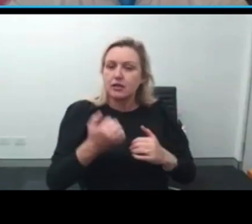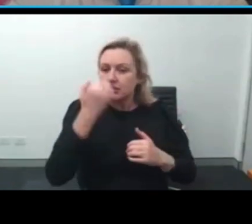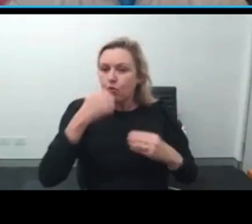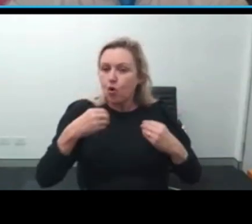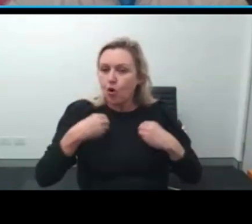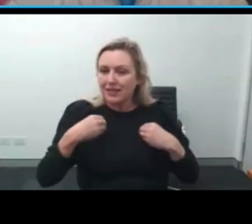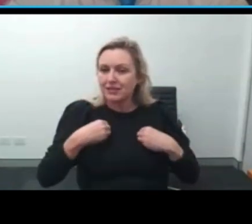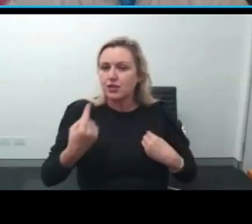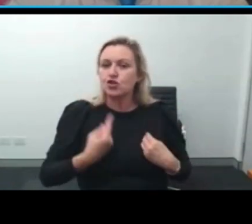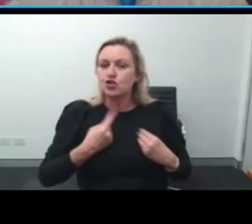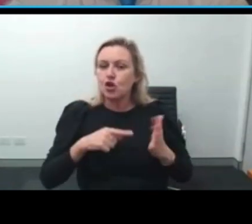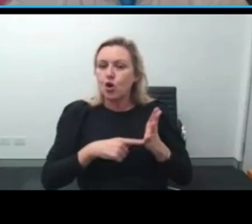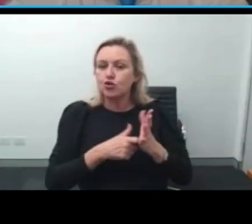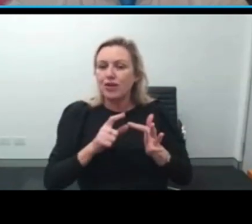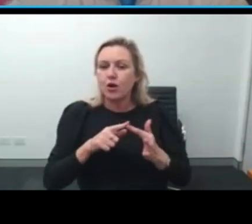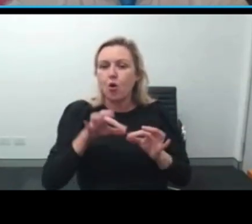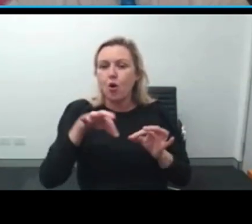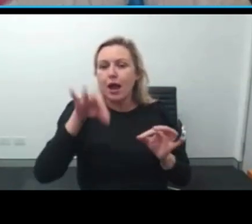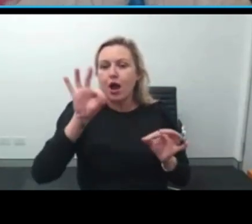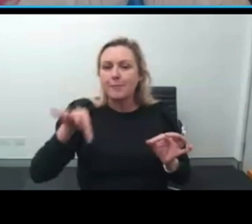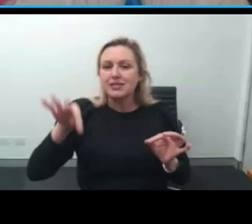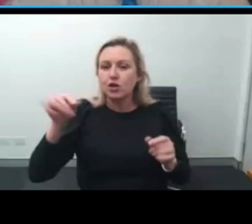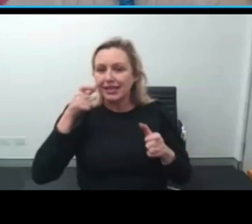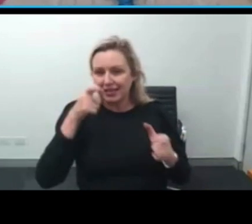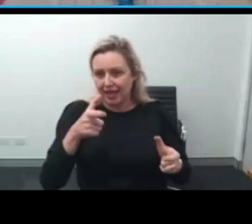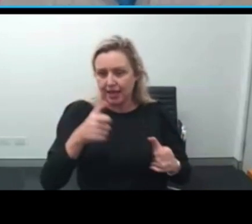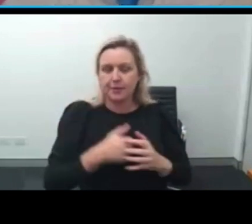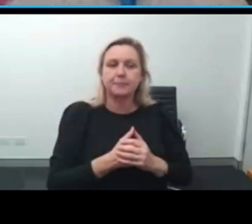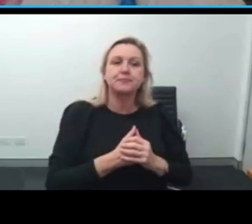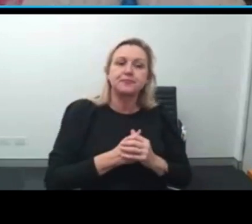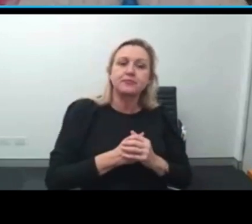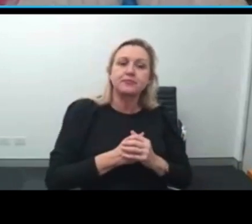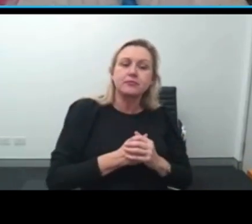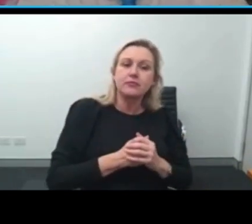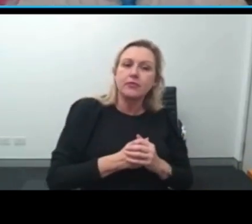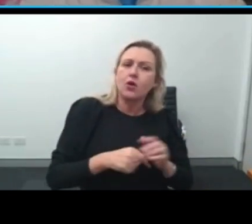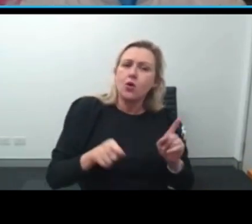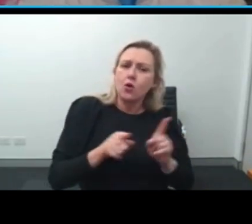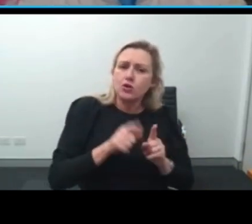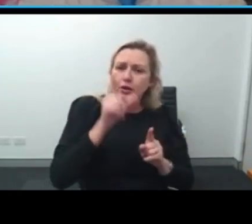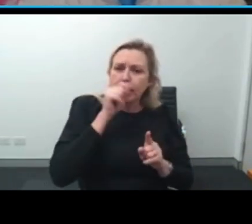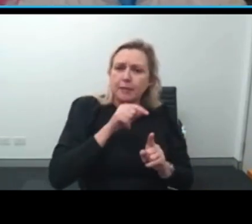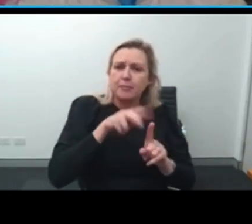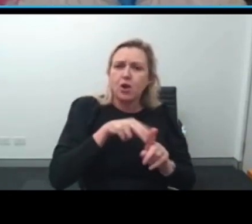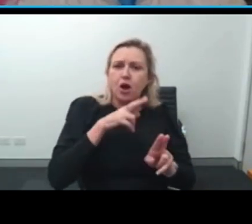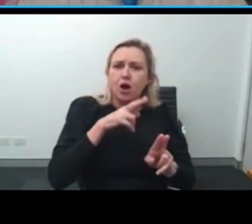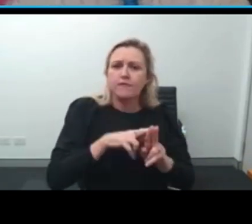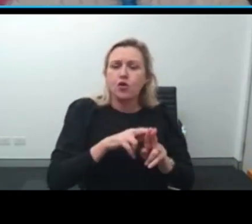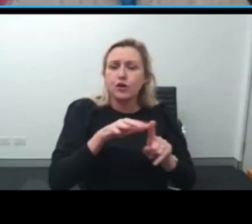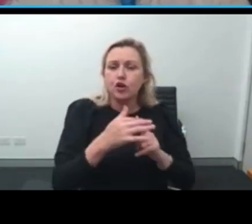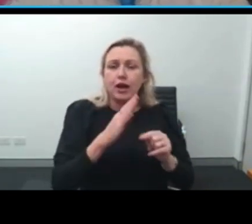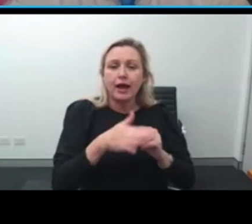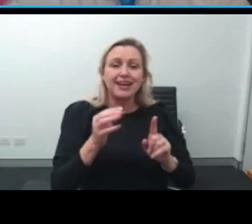episodic care. We heard views about how the strengthened standards may also apply in the context of infection prevention